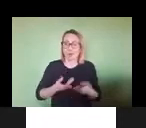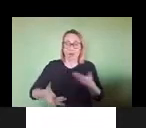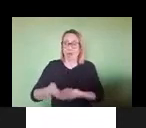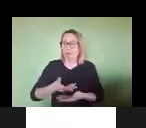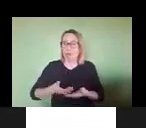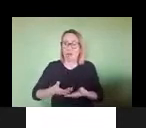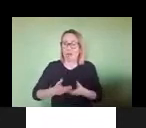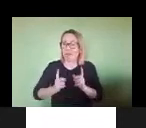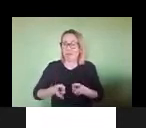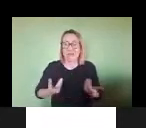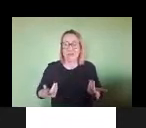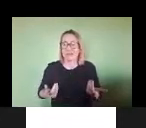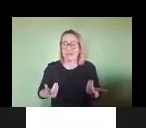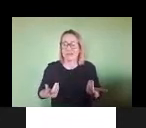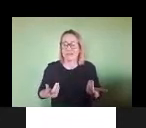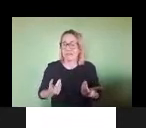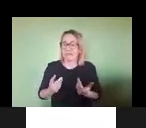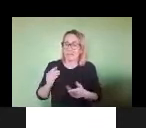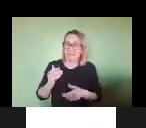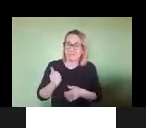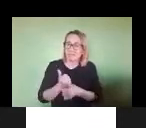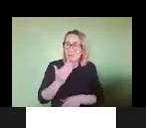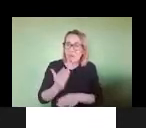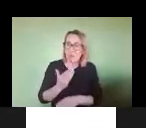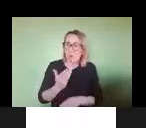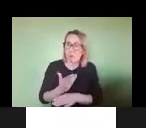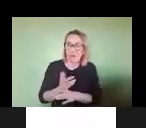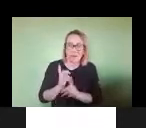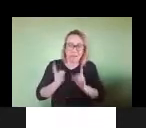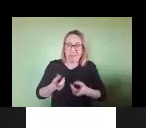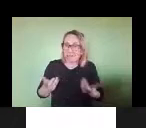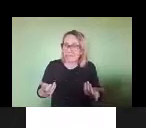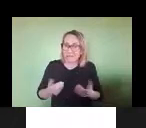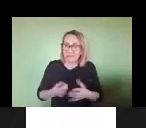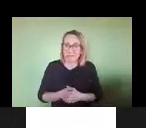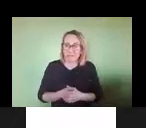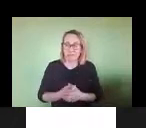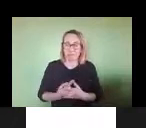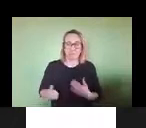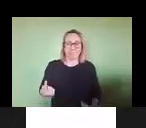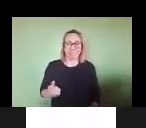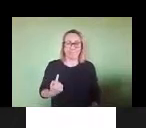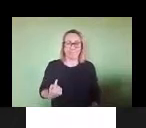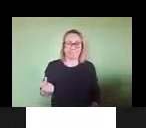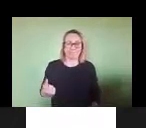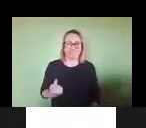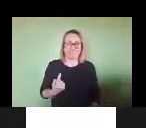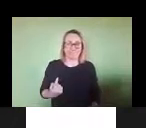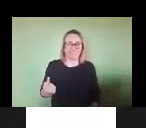talk to you. Couldn't talk to your support worker. Yeah, you'd be quite isolated Uh, then, Ronnie.